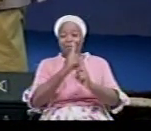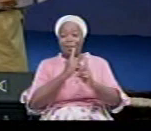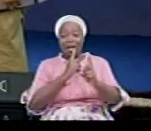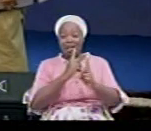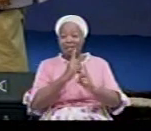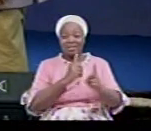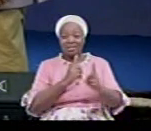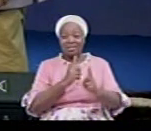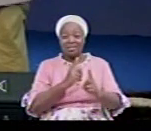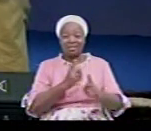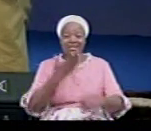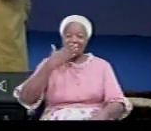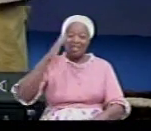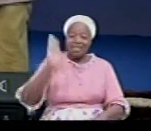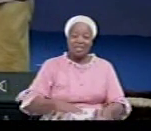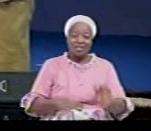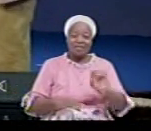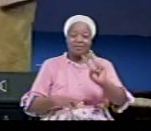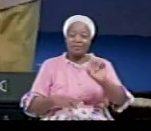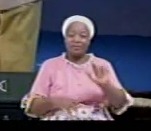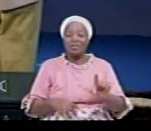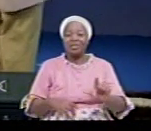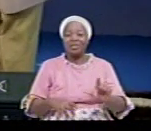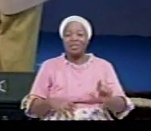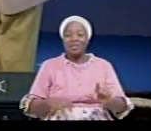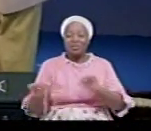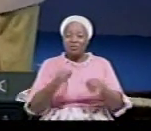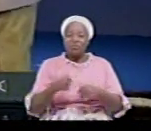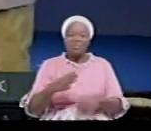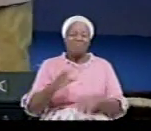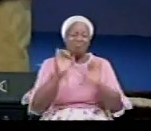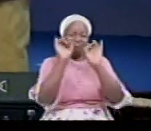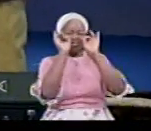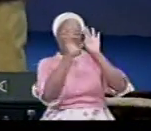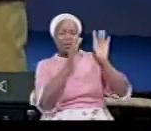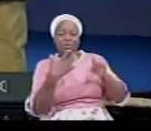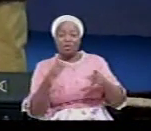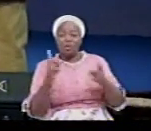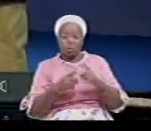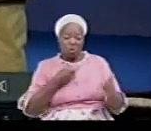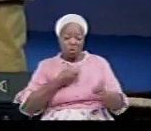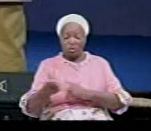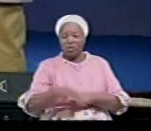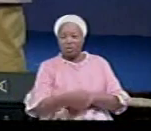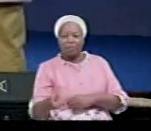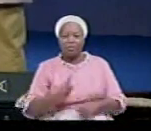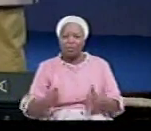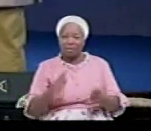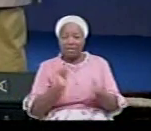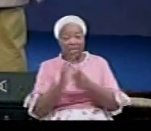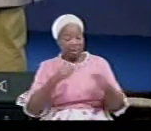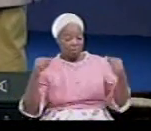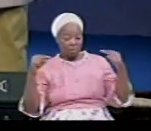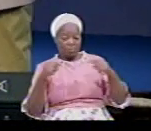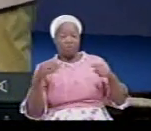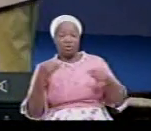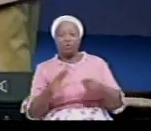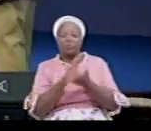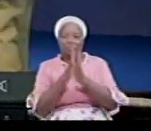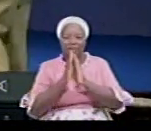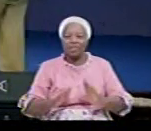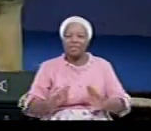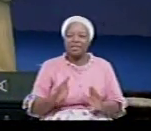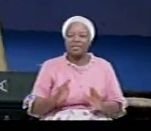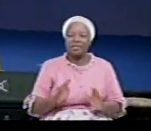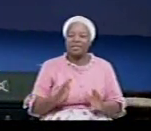malice, evil, doing terrible things to hurt other people. That's the opposite of peace.